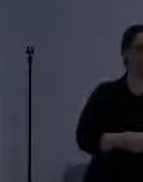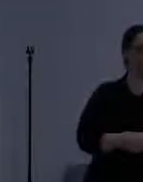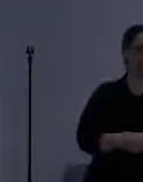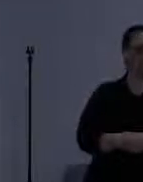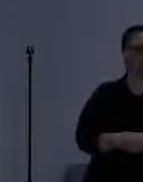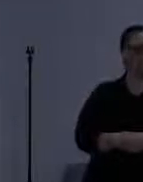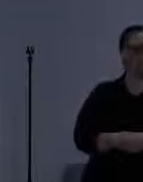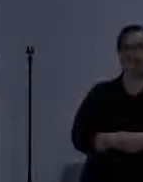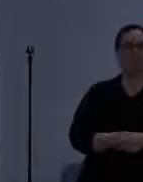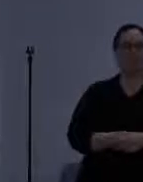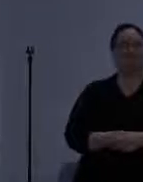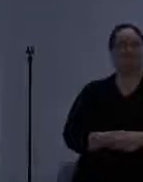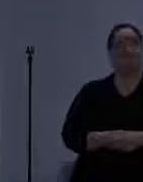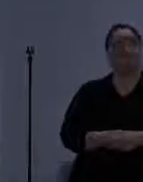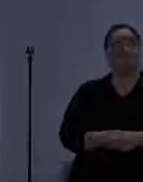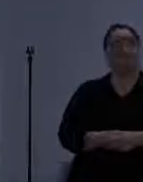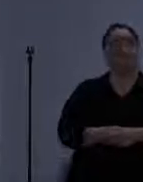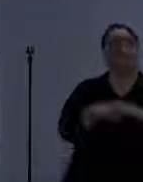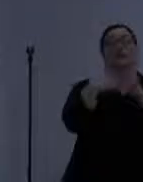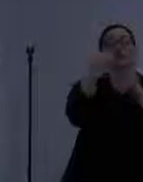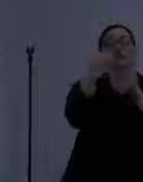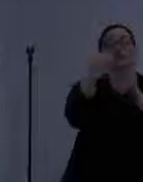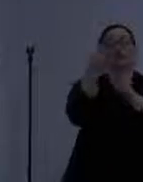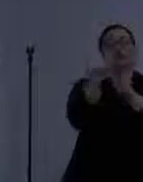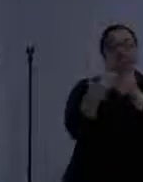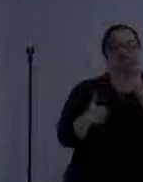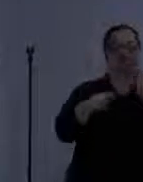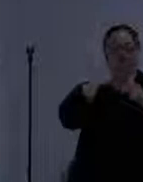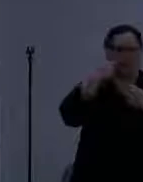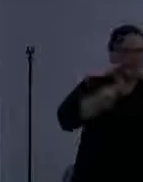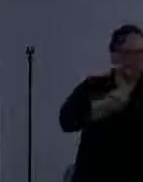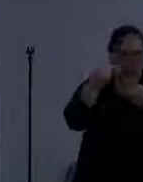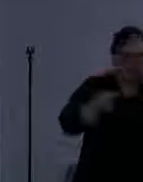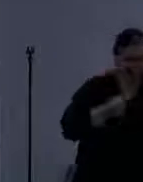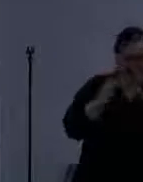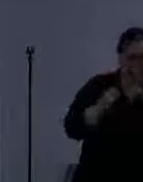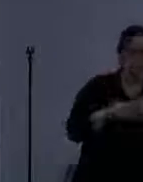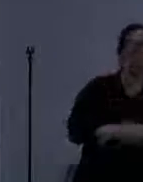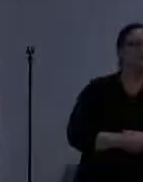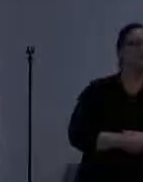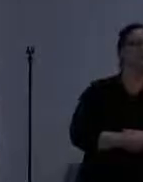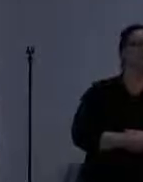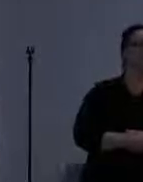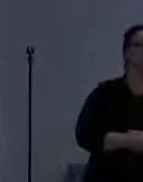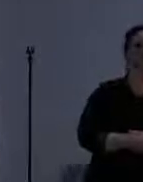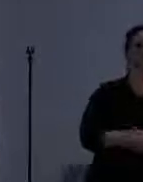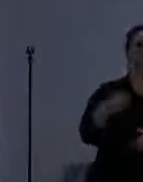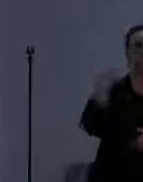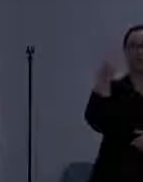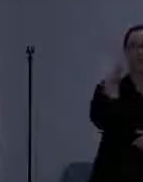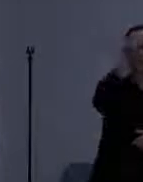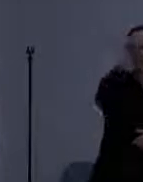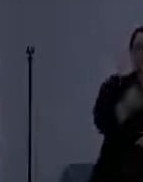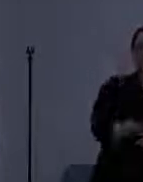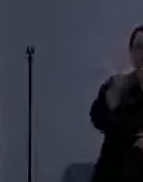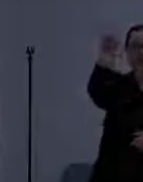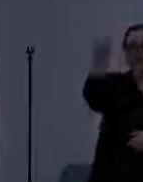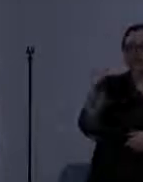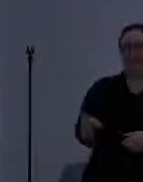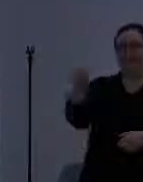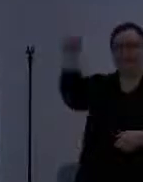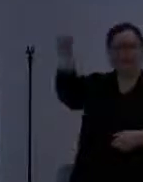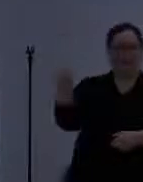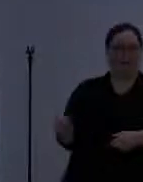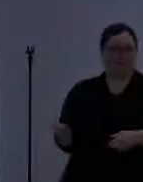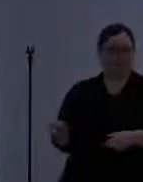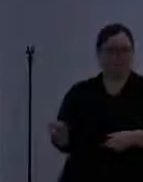diagram on the PowerPoint, which I'll just go through so that you know what's on there, there are three dimensions of the